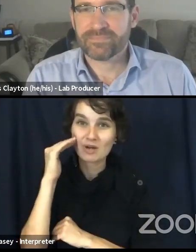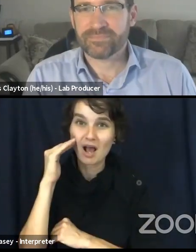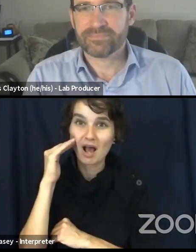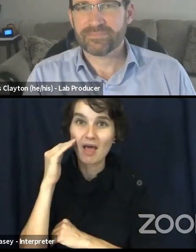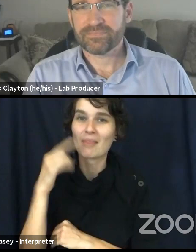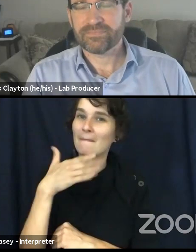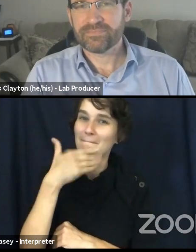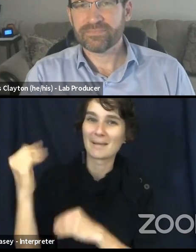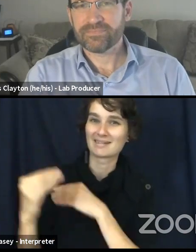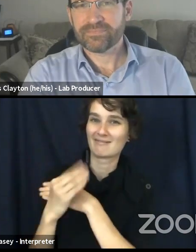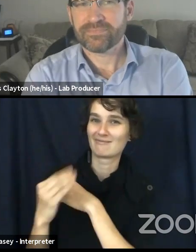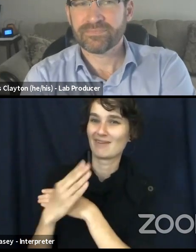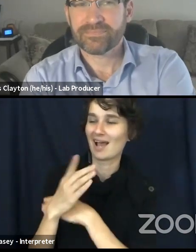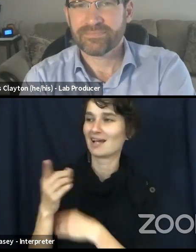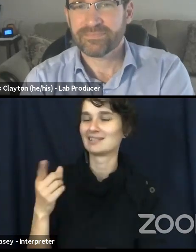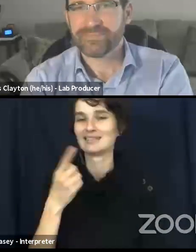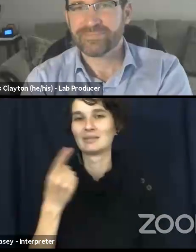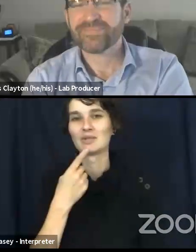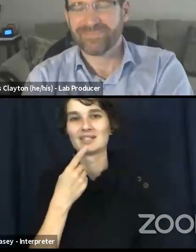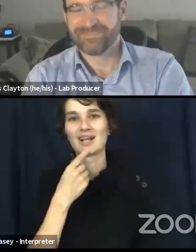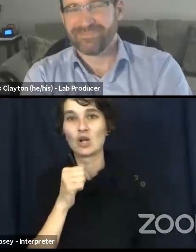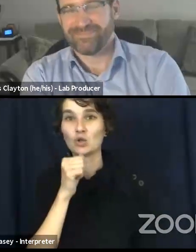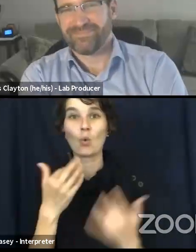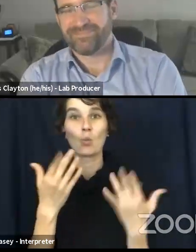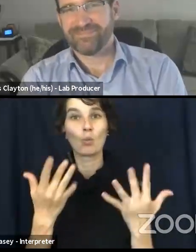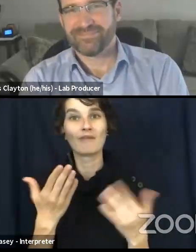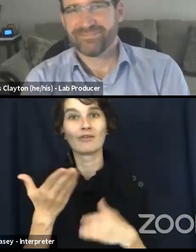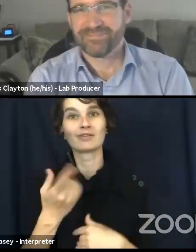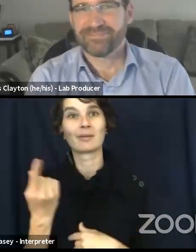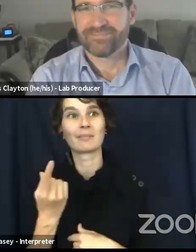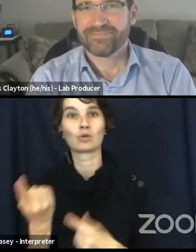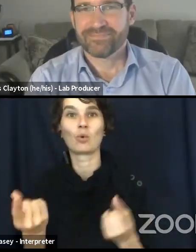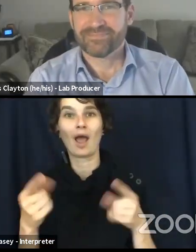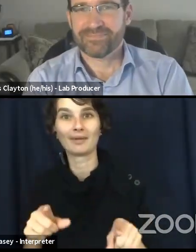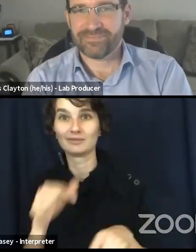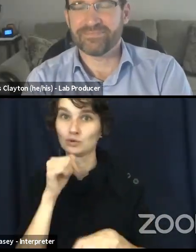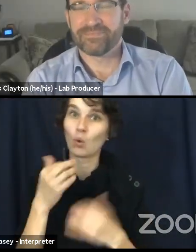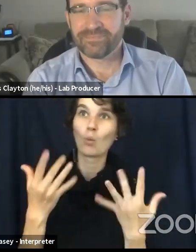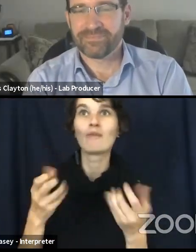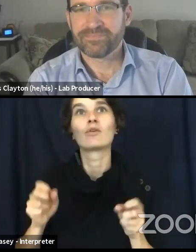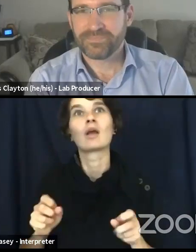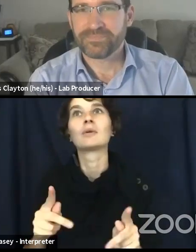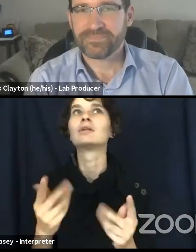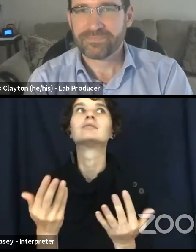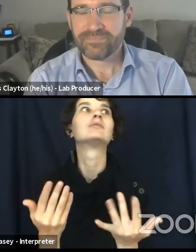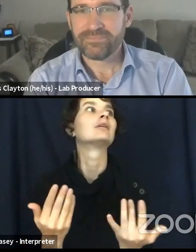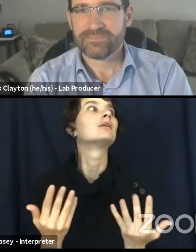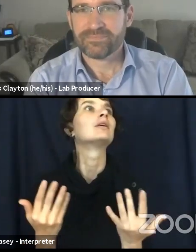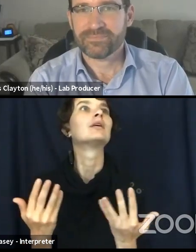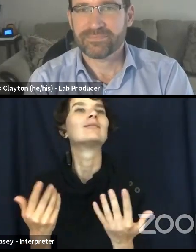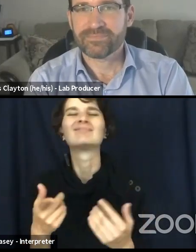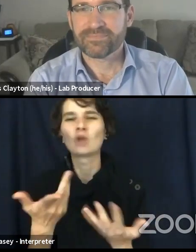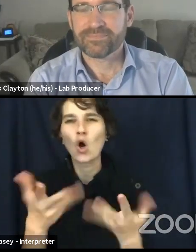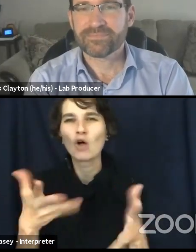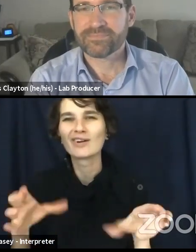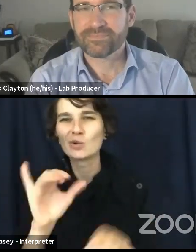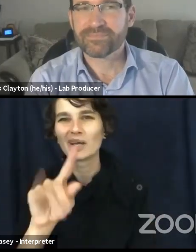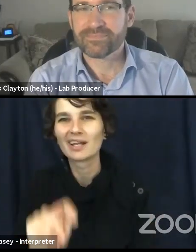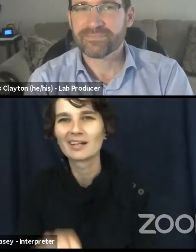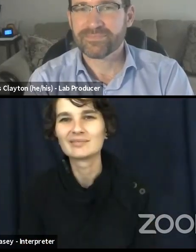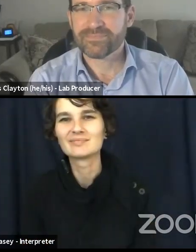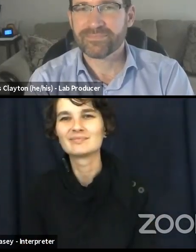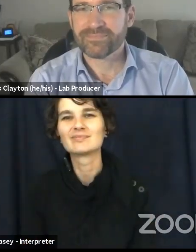me was like, don't wait for the thing to happen. Like, don't wait for someone to give you the opportunity to do the thing because you're already doing it. So